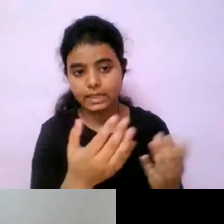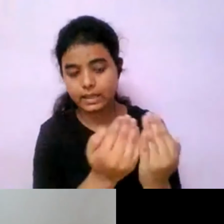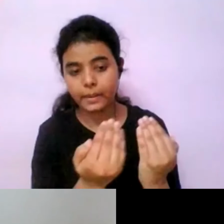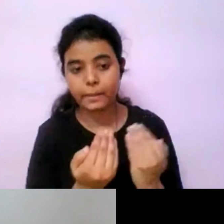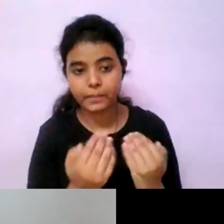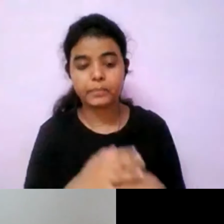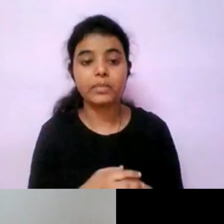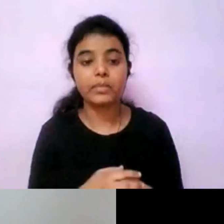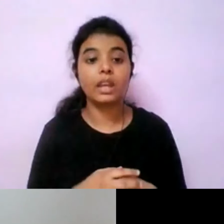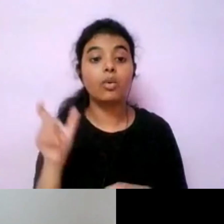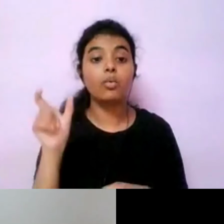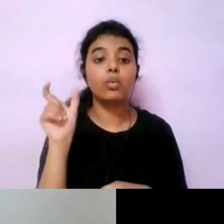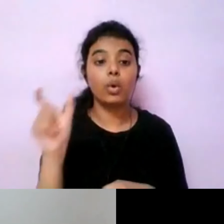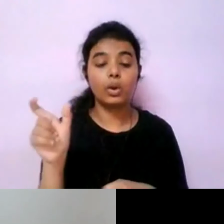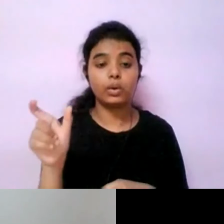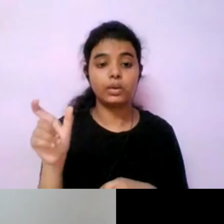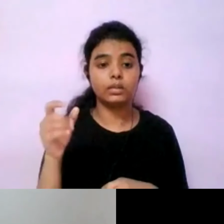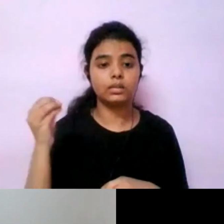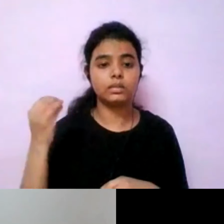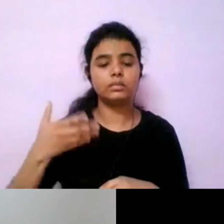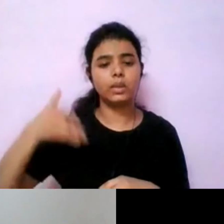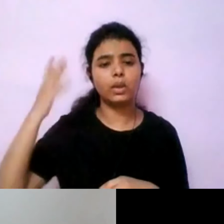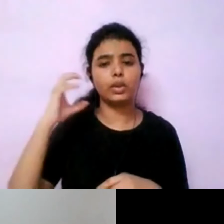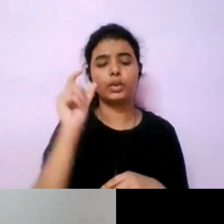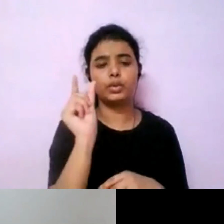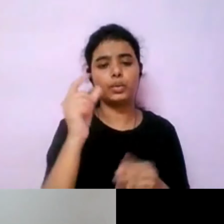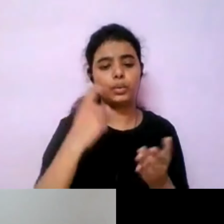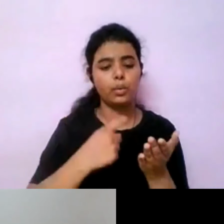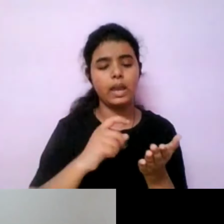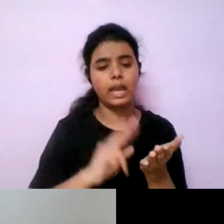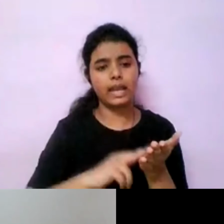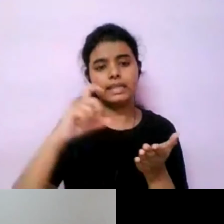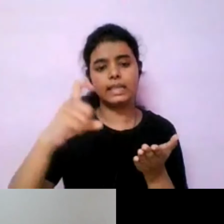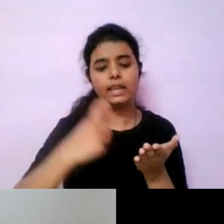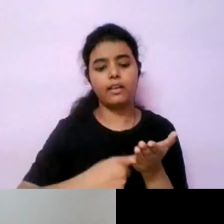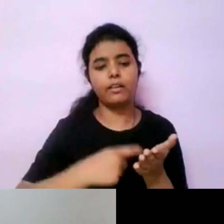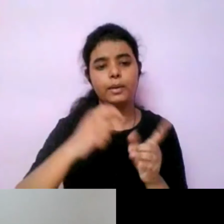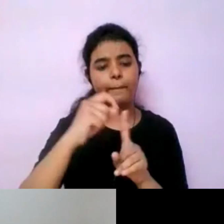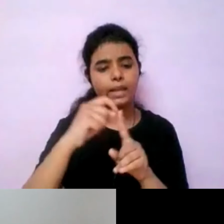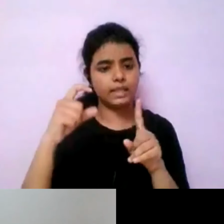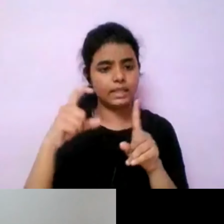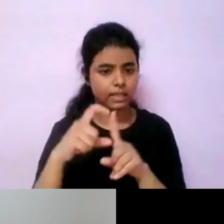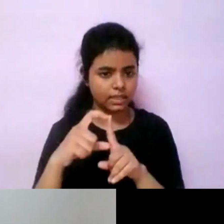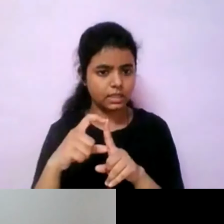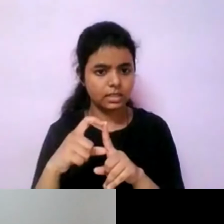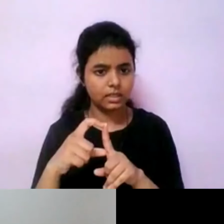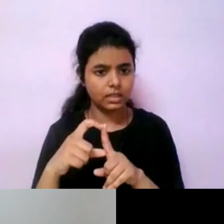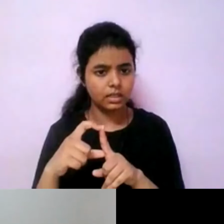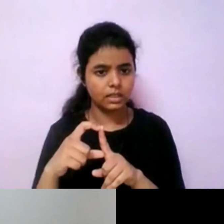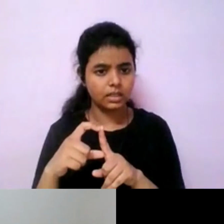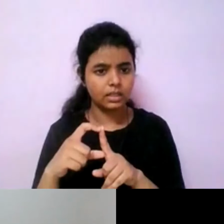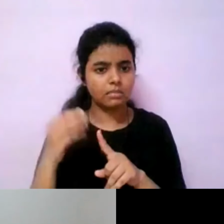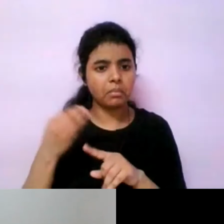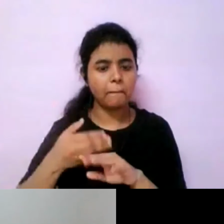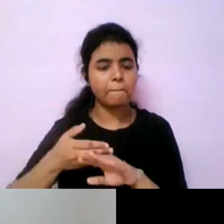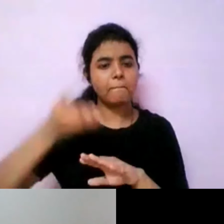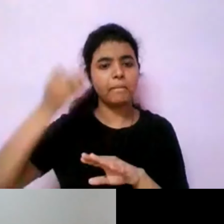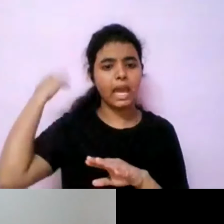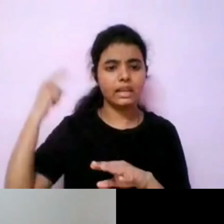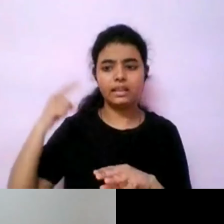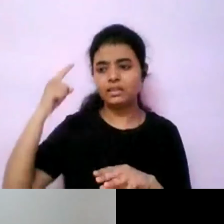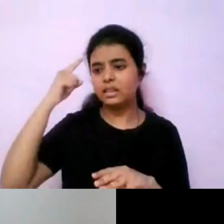is in currency since the UNCRPD came into being, correct? As against the earlier terms such as